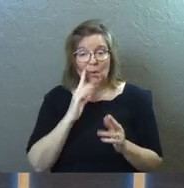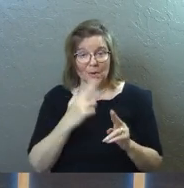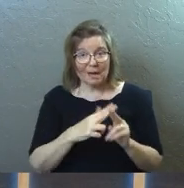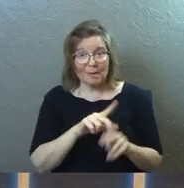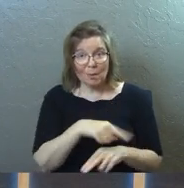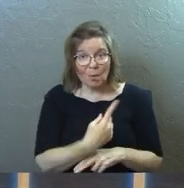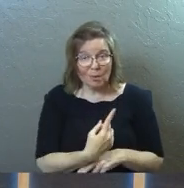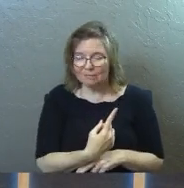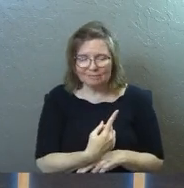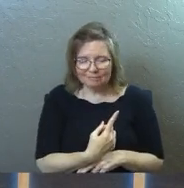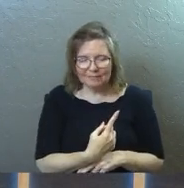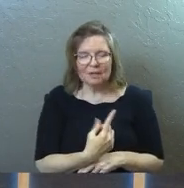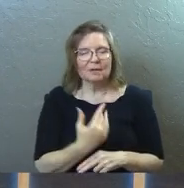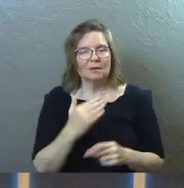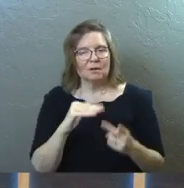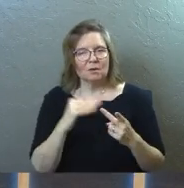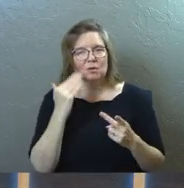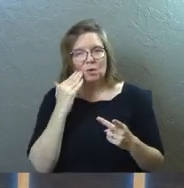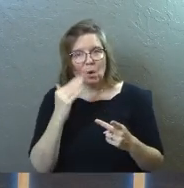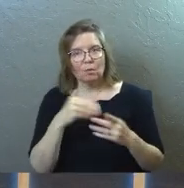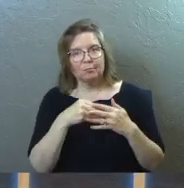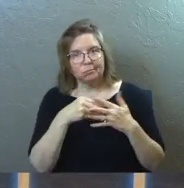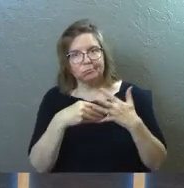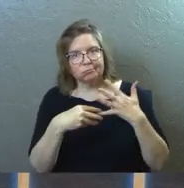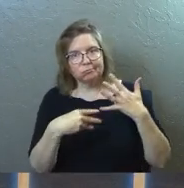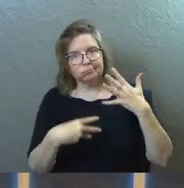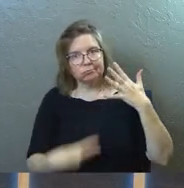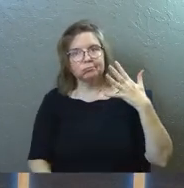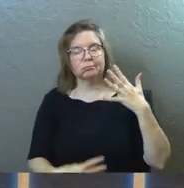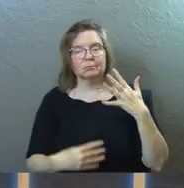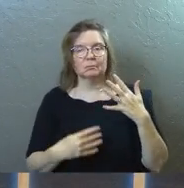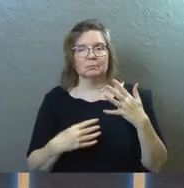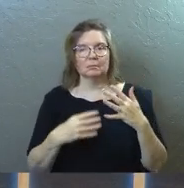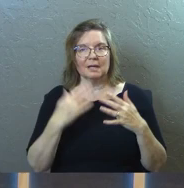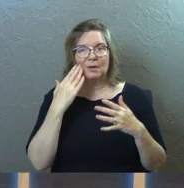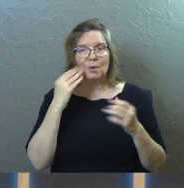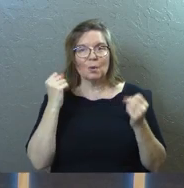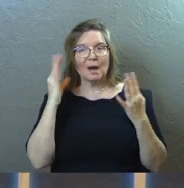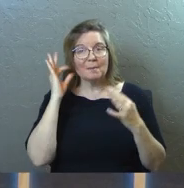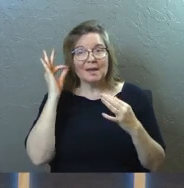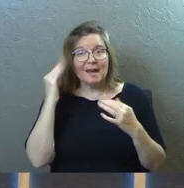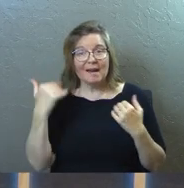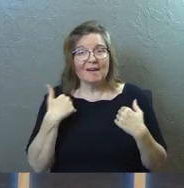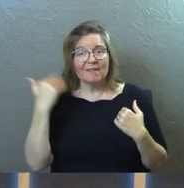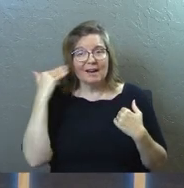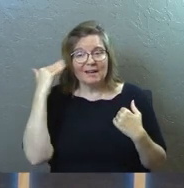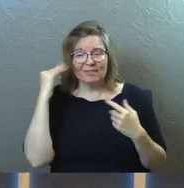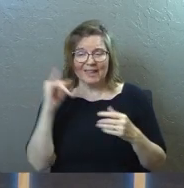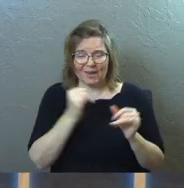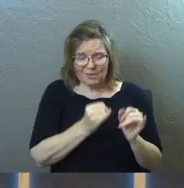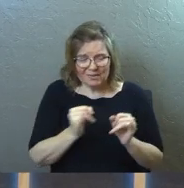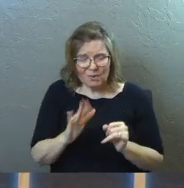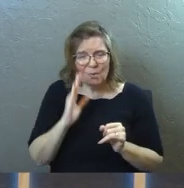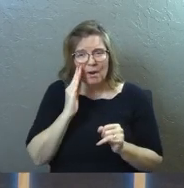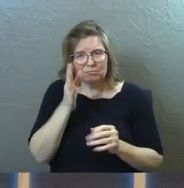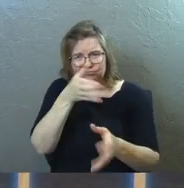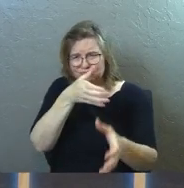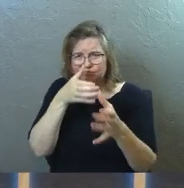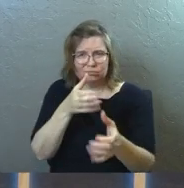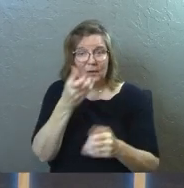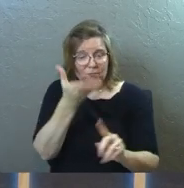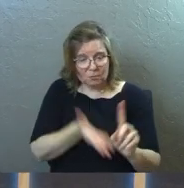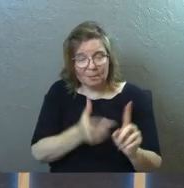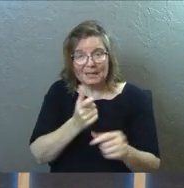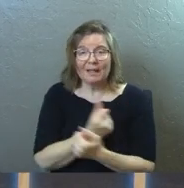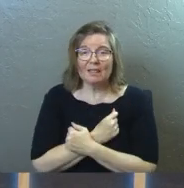know your social security number. He knows the number of hairs on your head. That's how individual his knowledge of you is, because